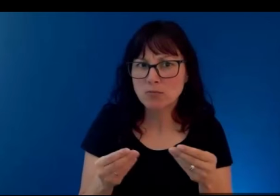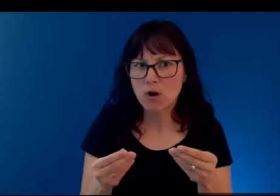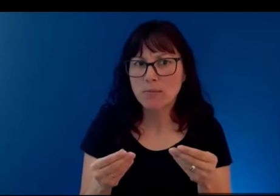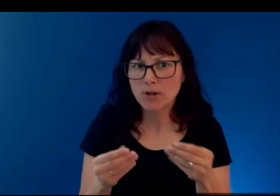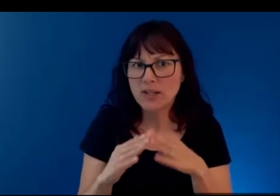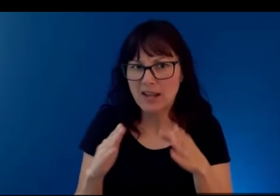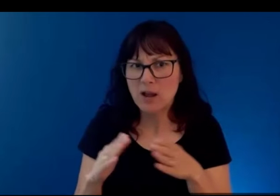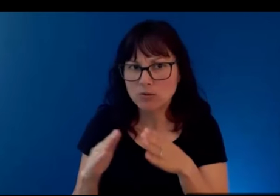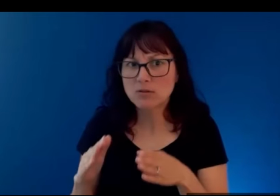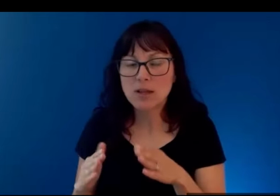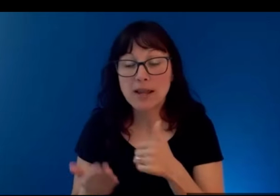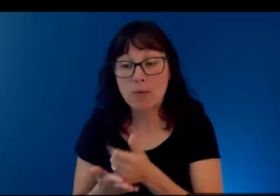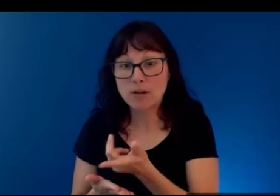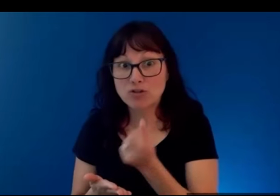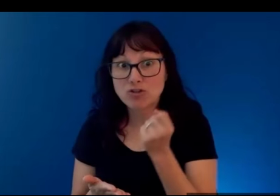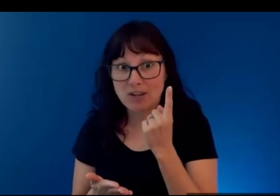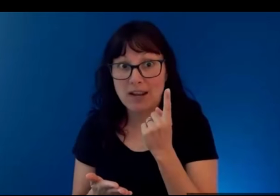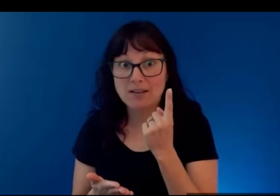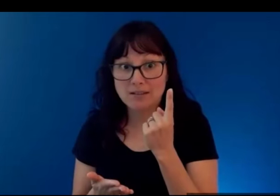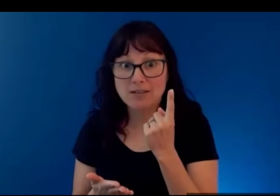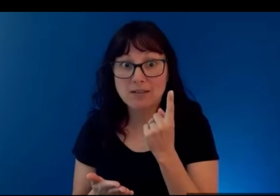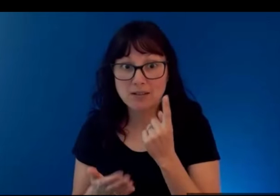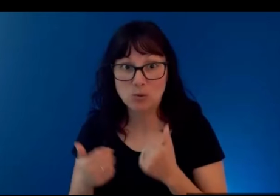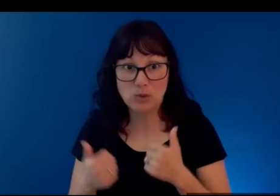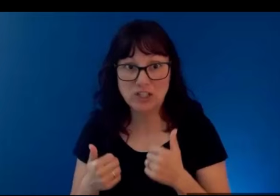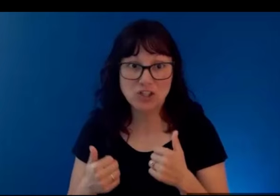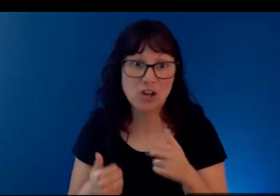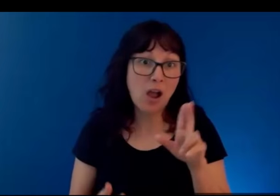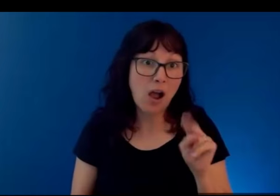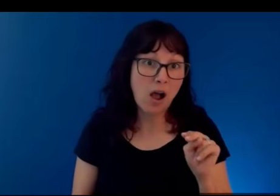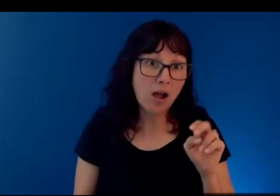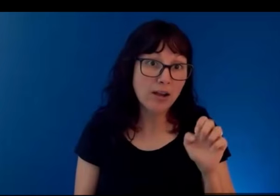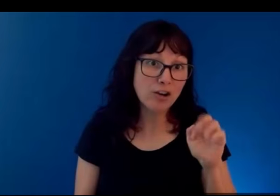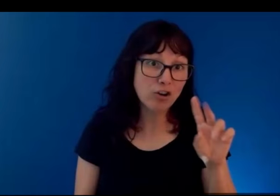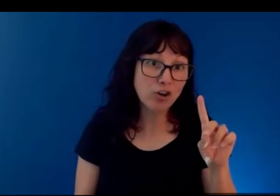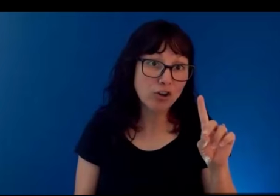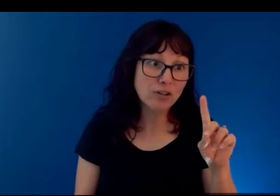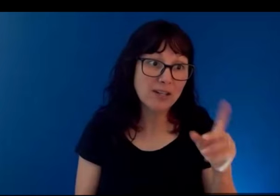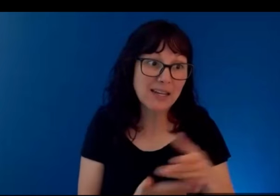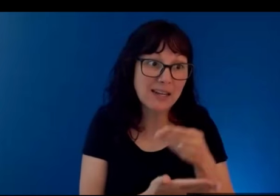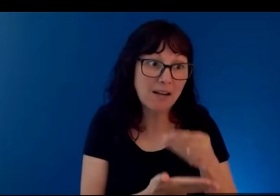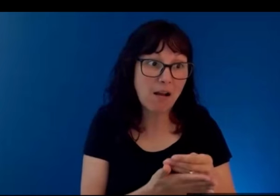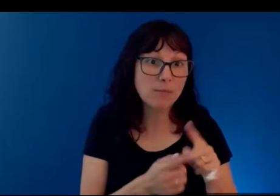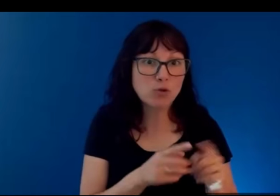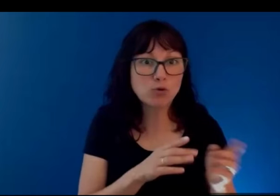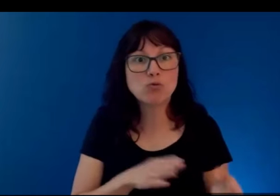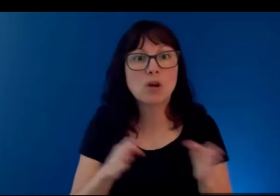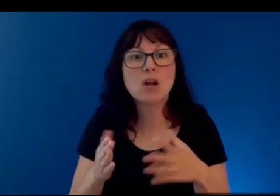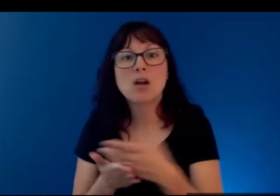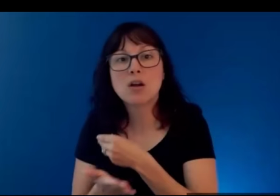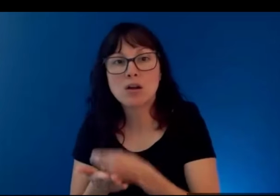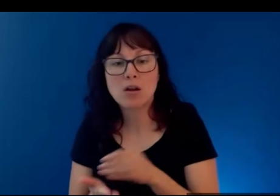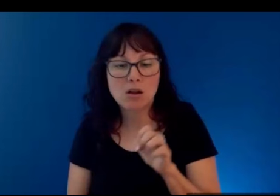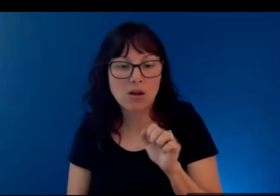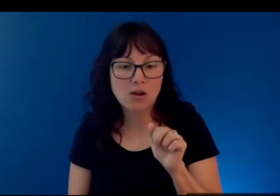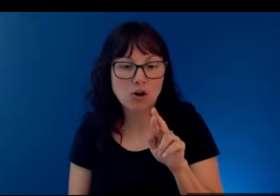them understand where they would tip from unearned income into the earned income world.